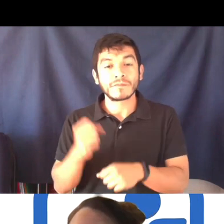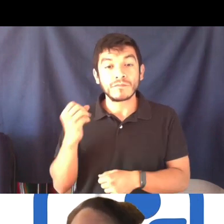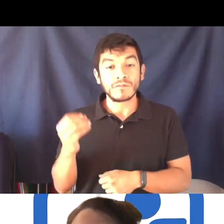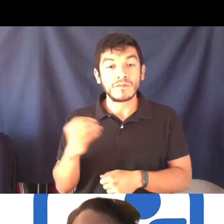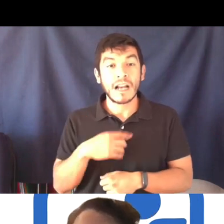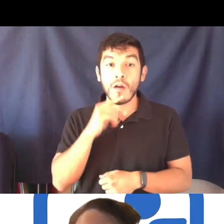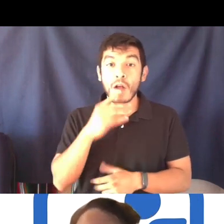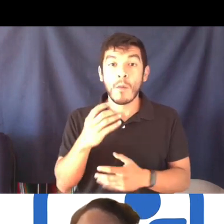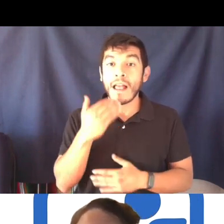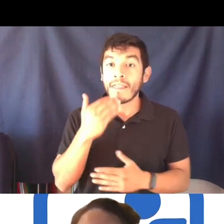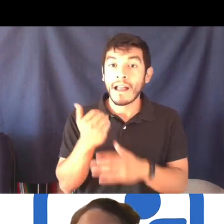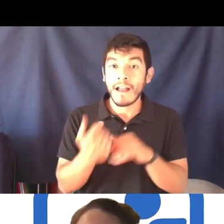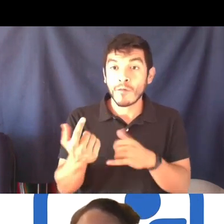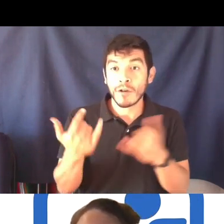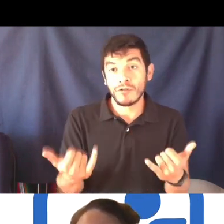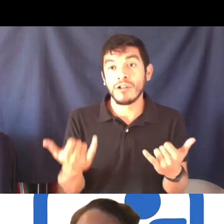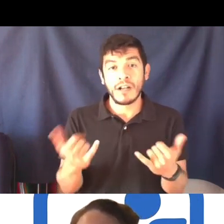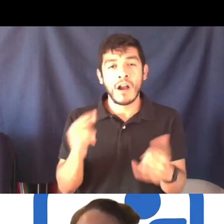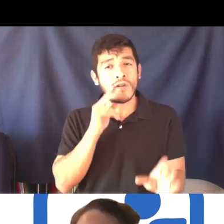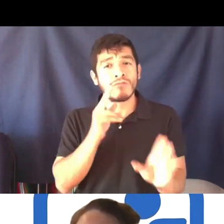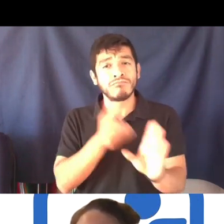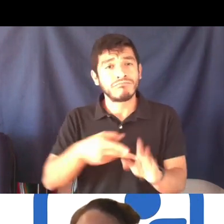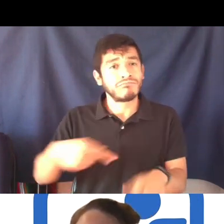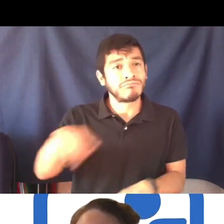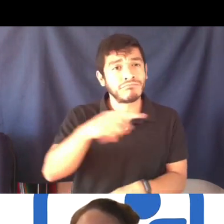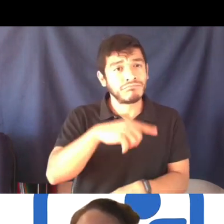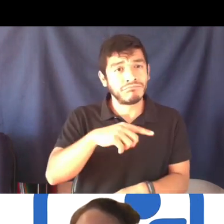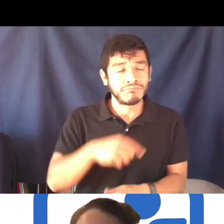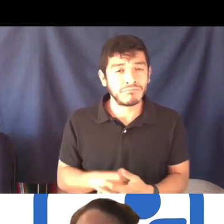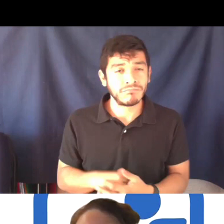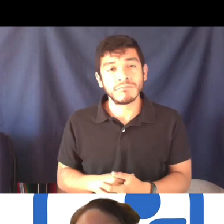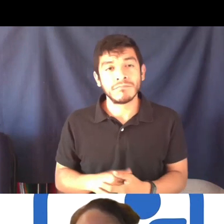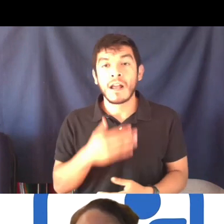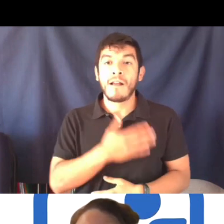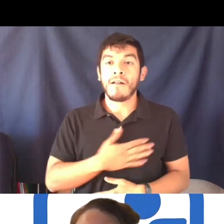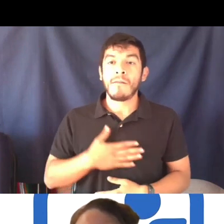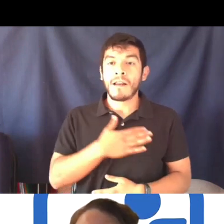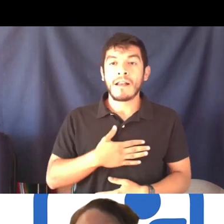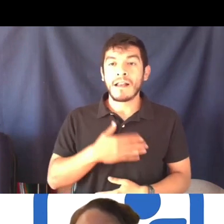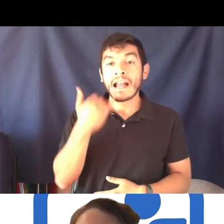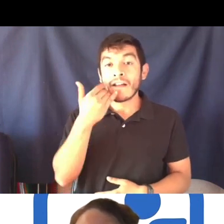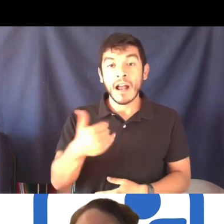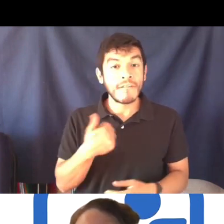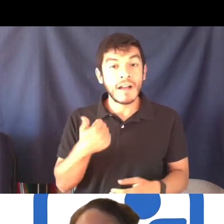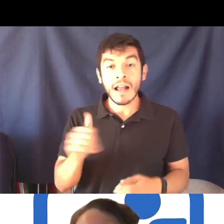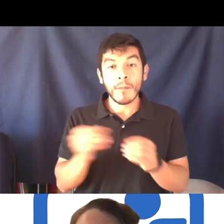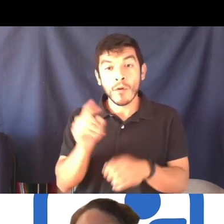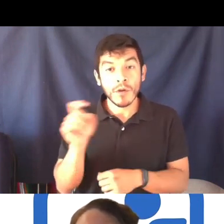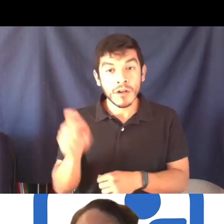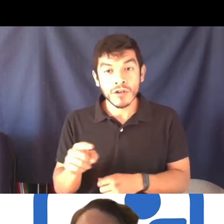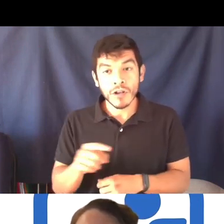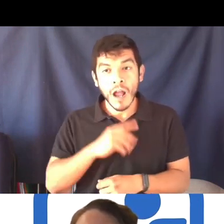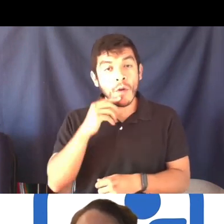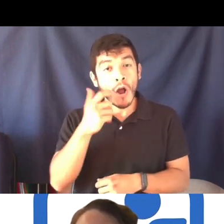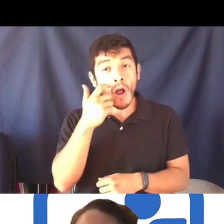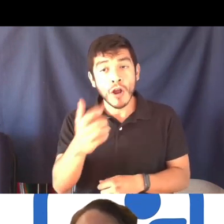thank everyone today for participating. Please, if there are questions, we'll look at the chat